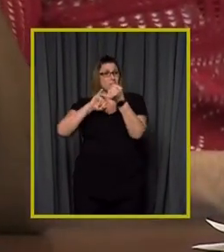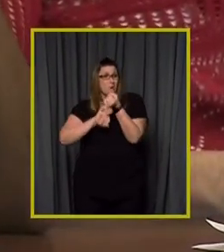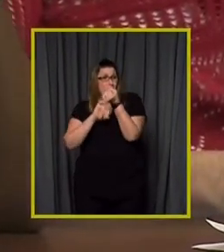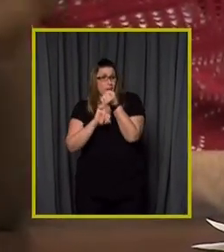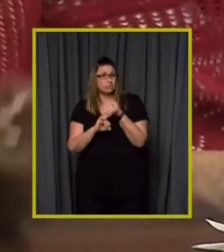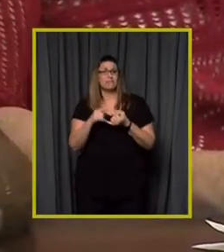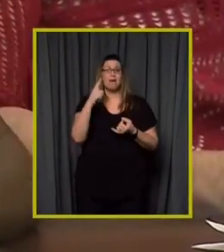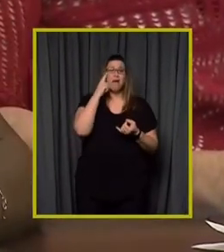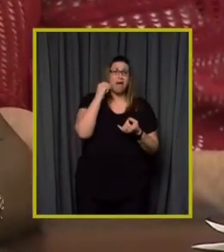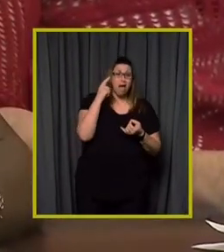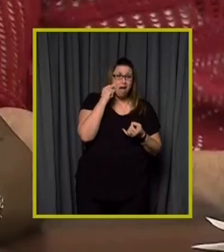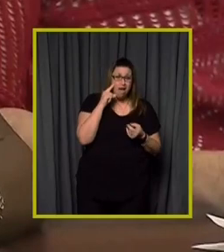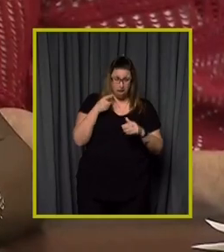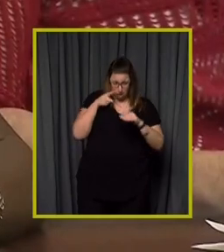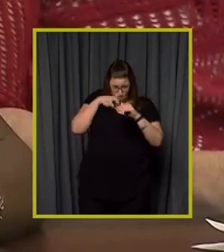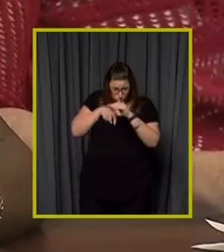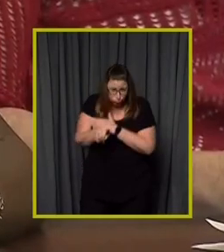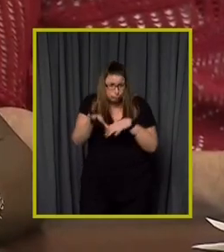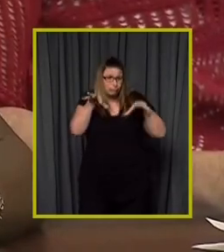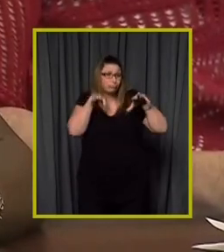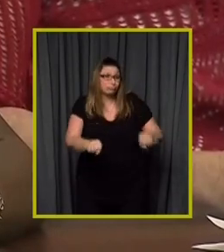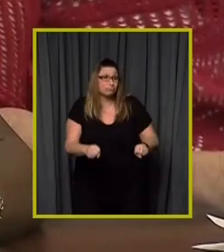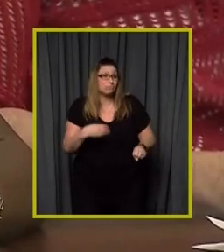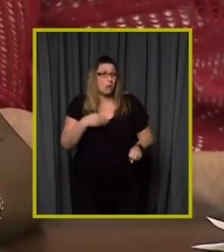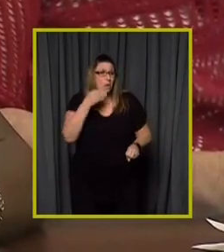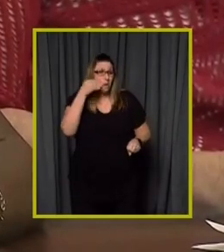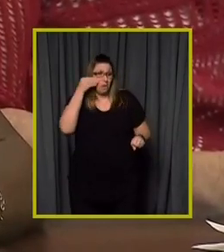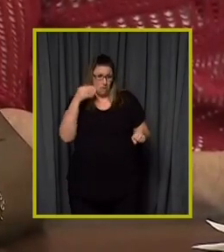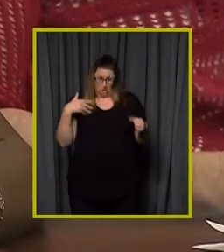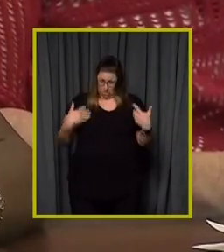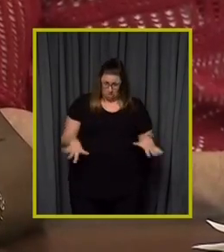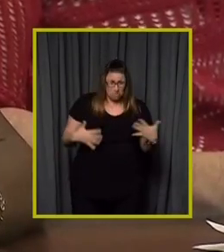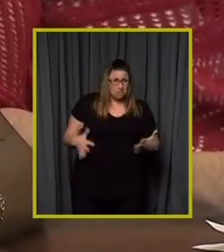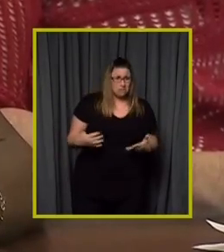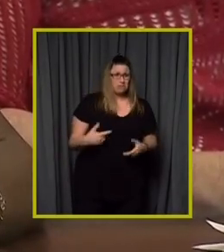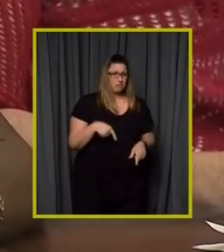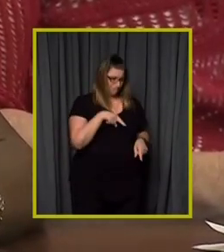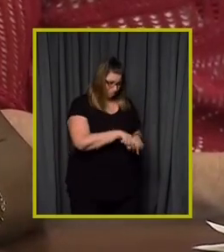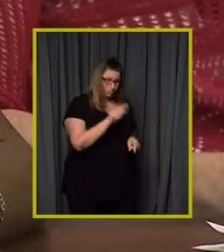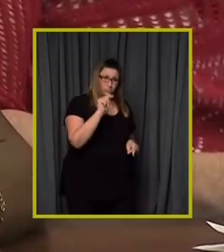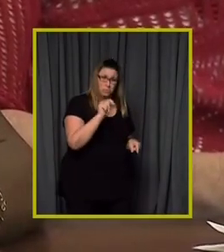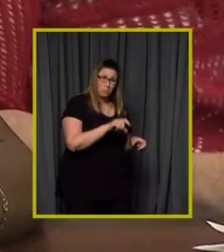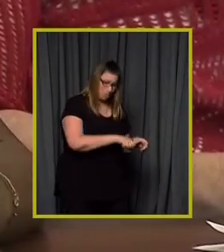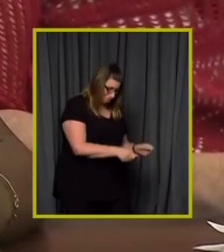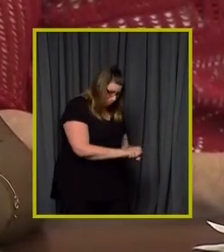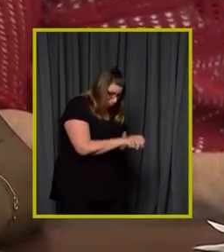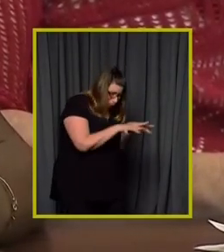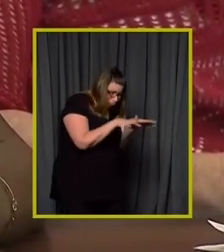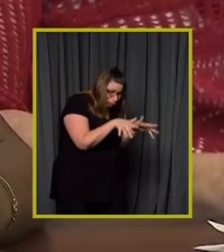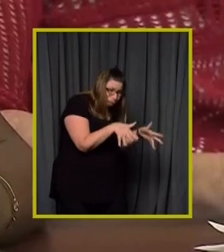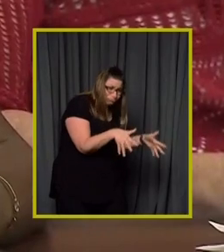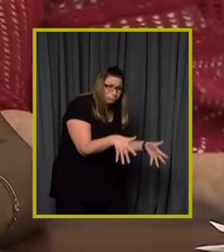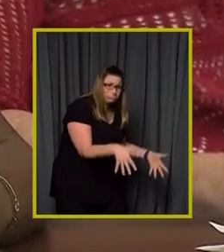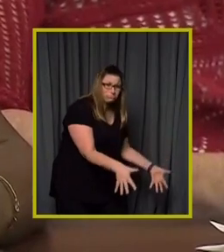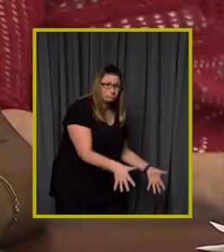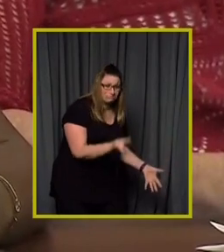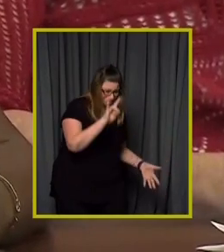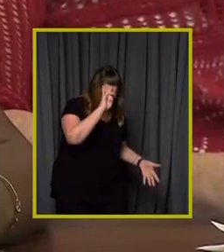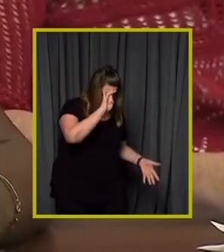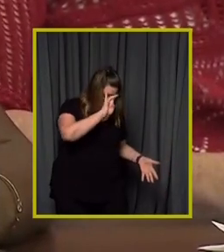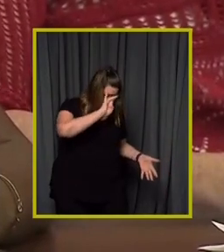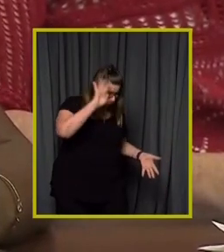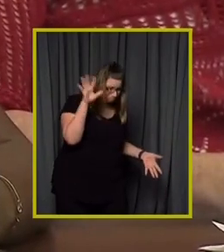that trap, four possum in my house, cats and stuff. And I got raw sewage. I don't have no money on power.